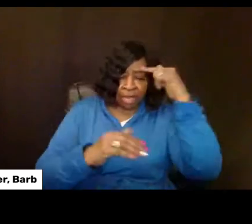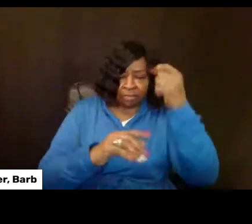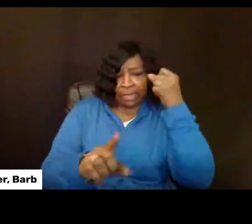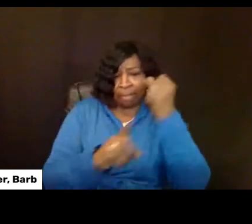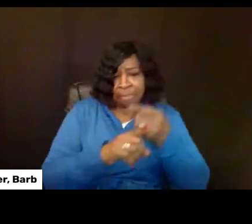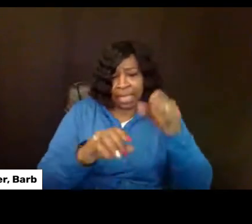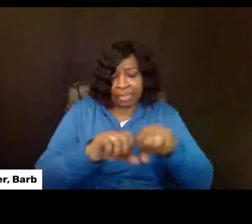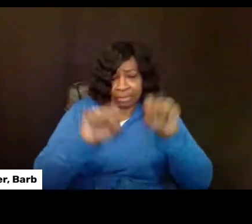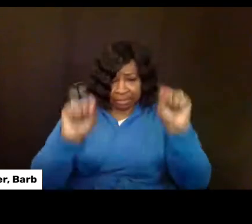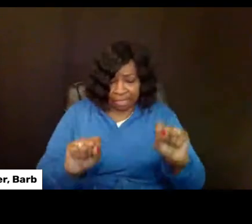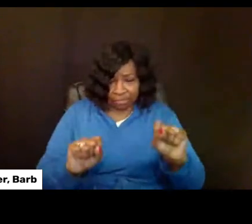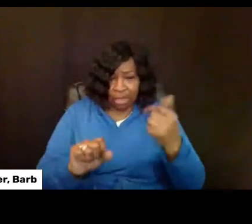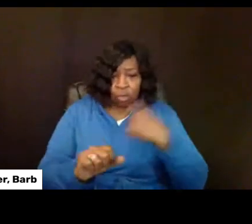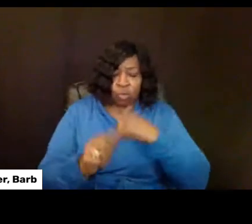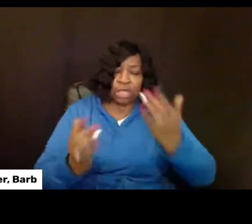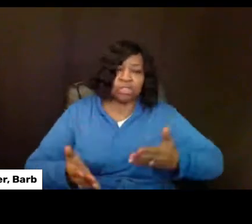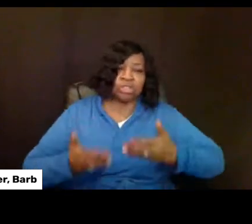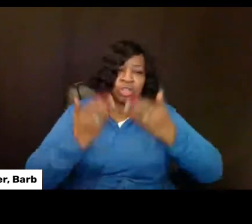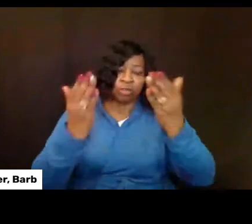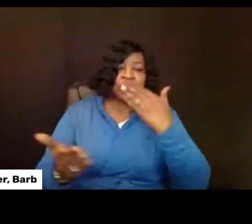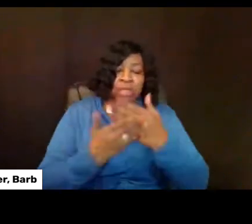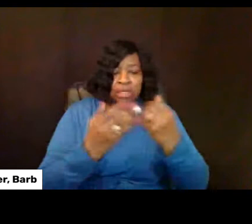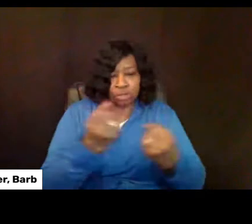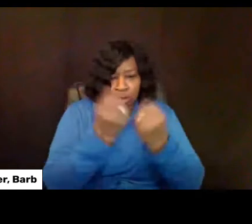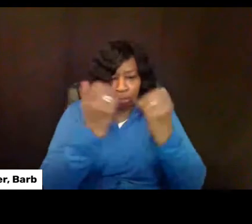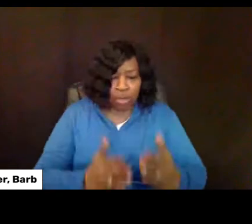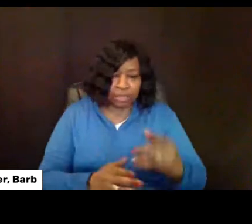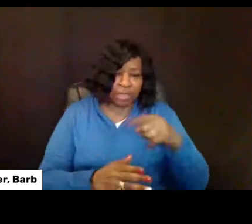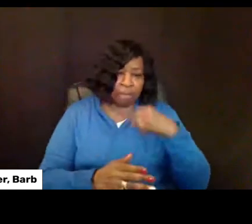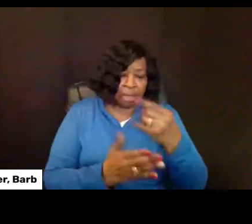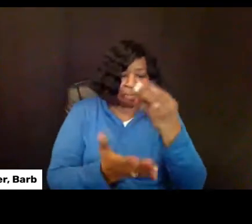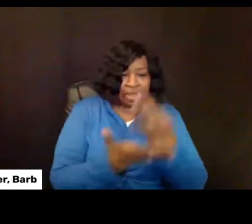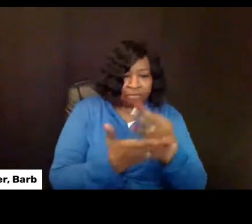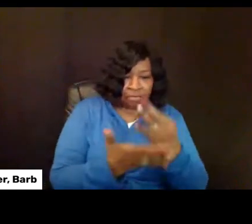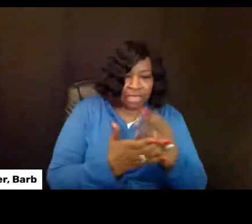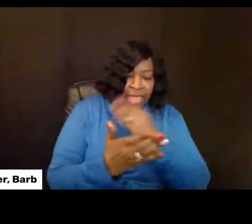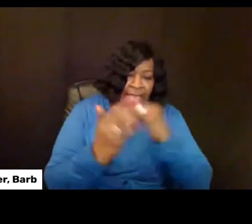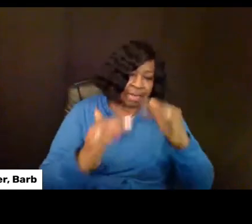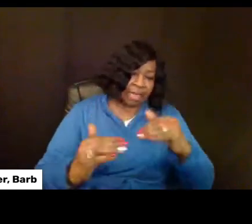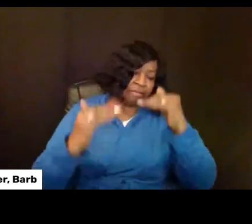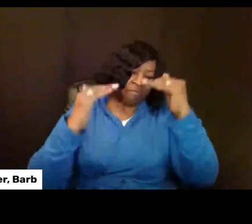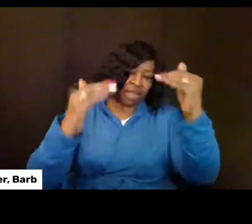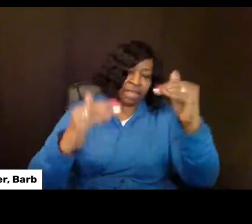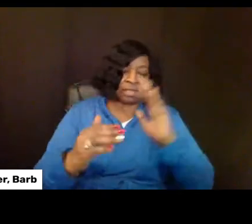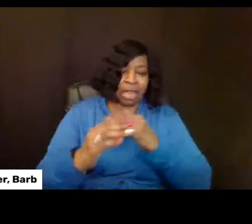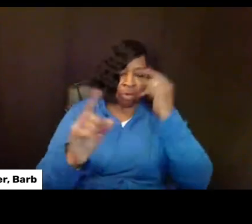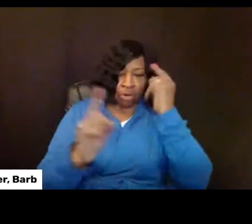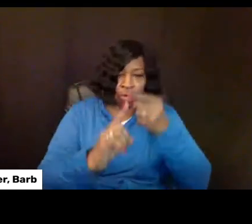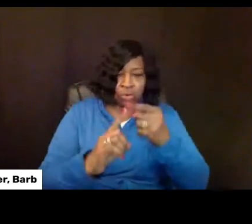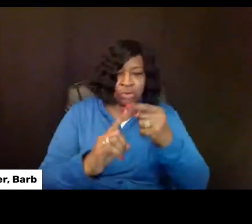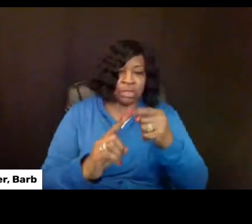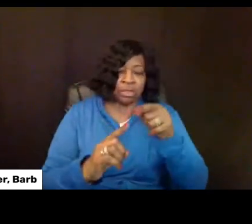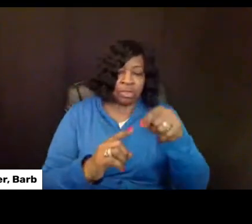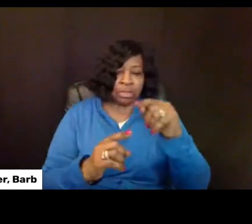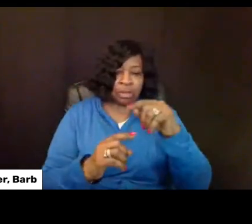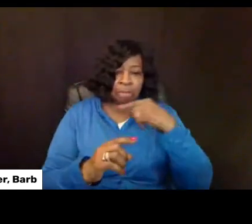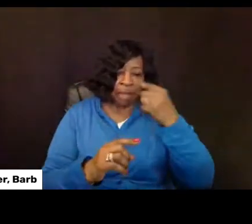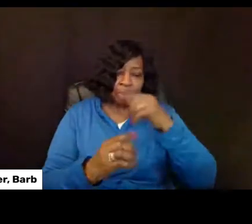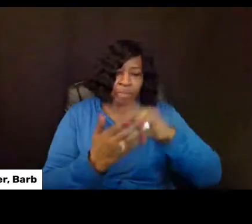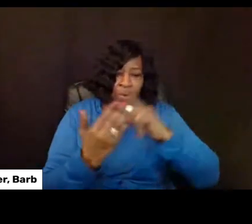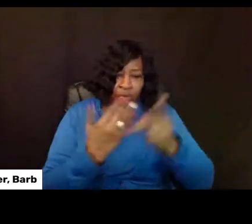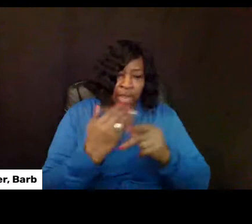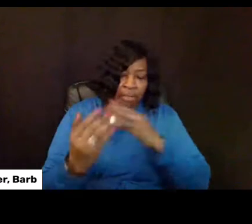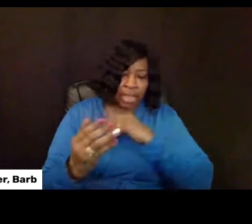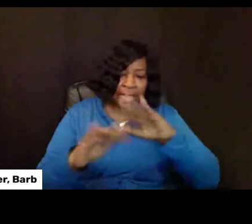we are serving as good stewards of public funds and advancing our goals both through programs and through how we spend our money.